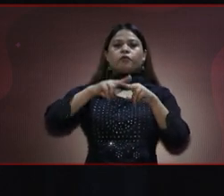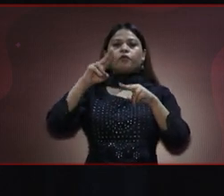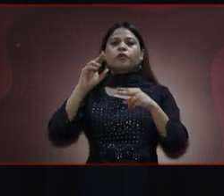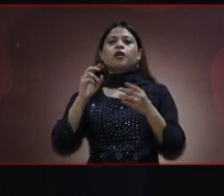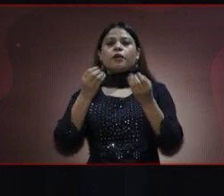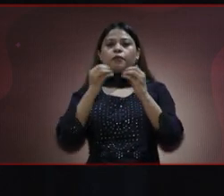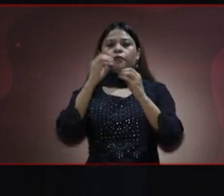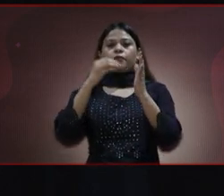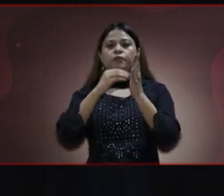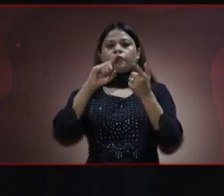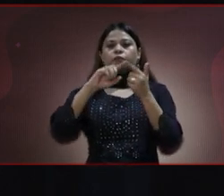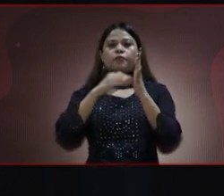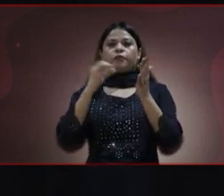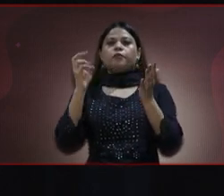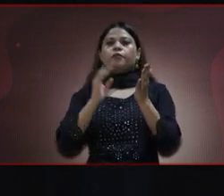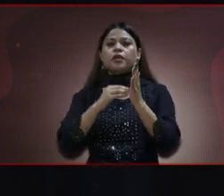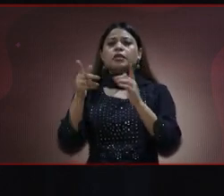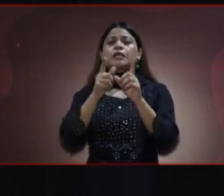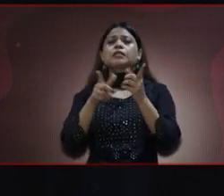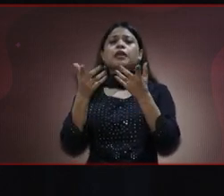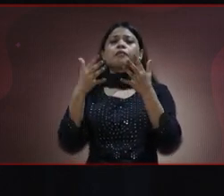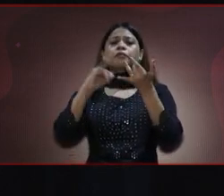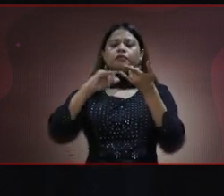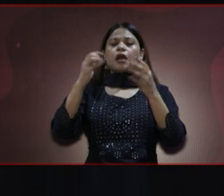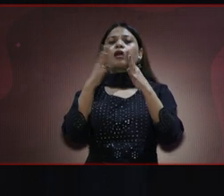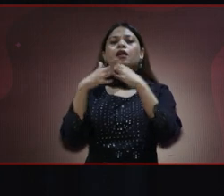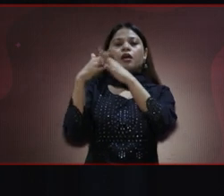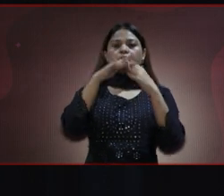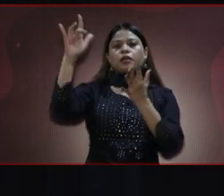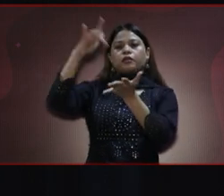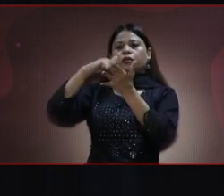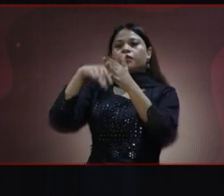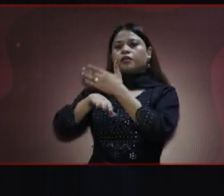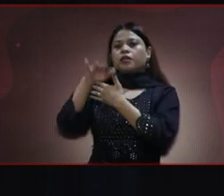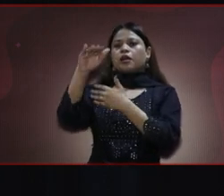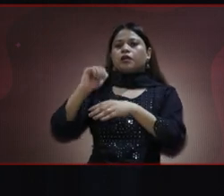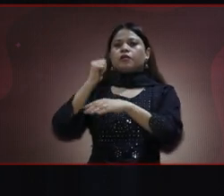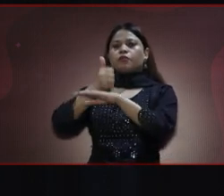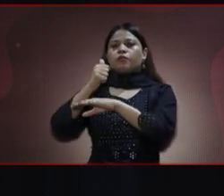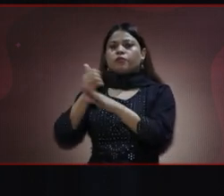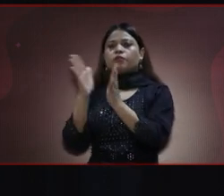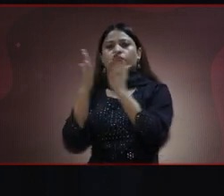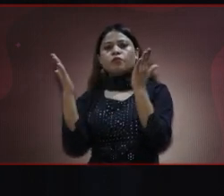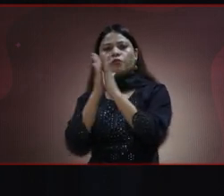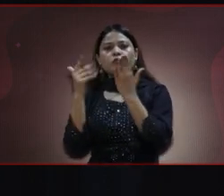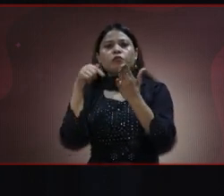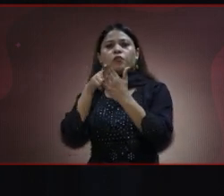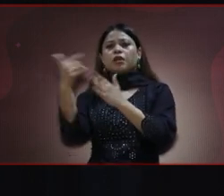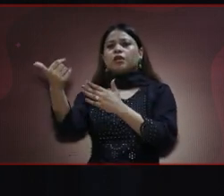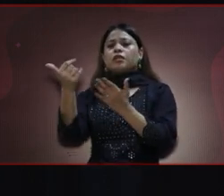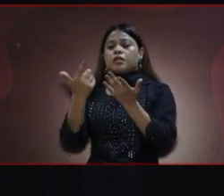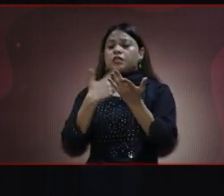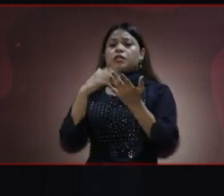an online bookstore in Bellevue near Seattle. From that humble beginning, books has remained at the core